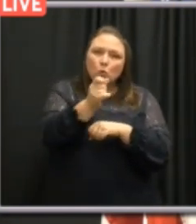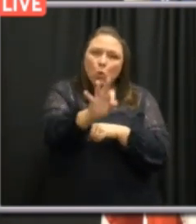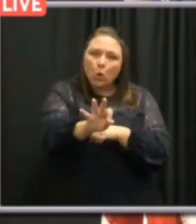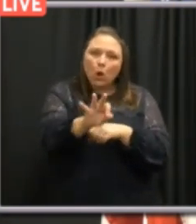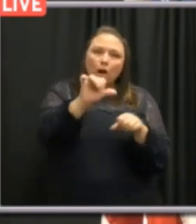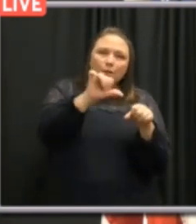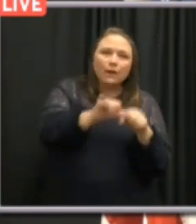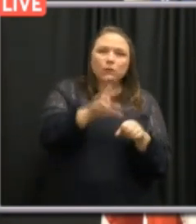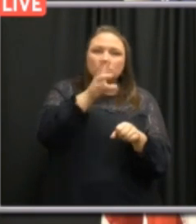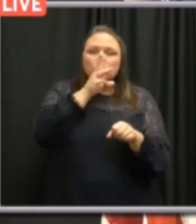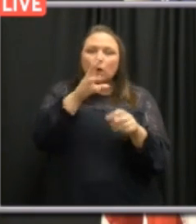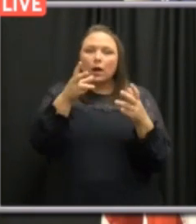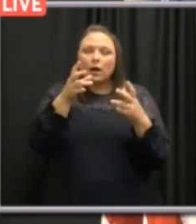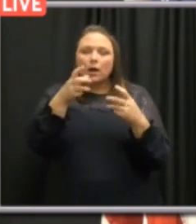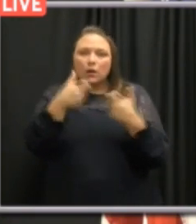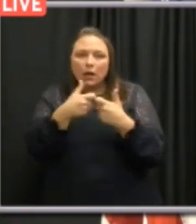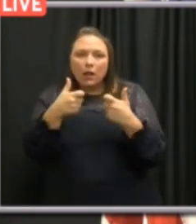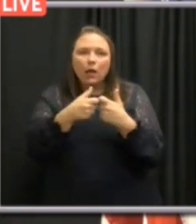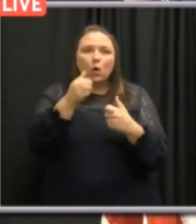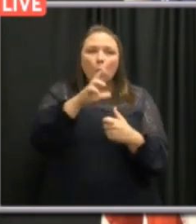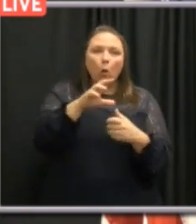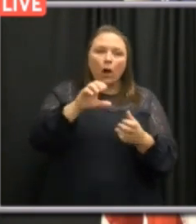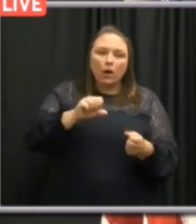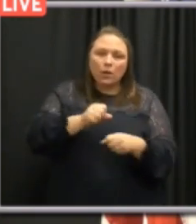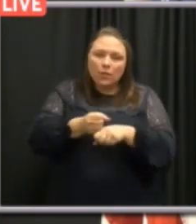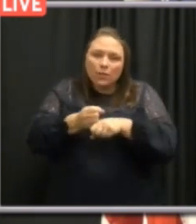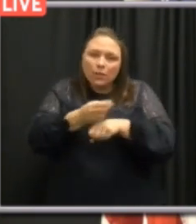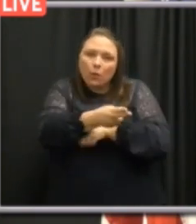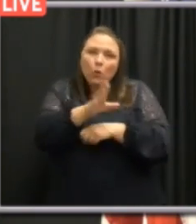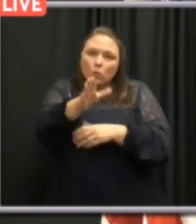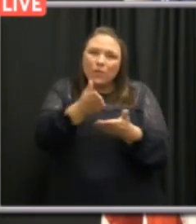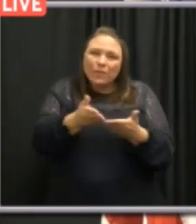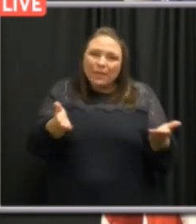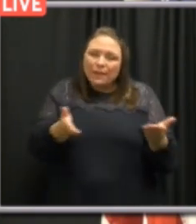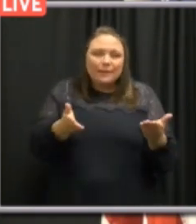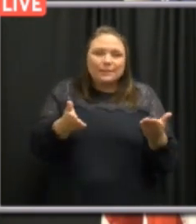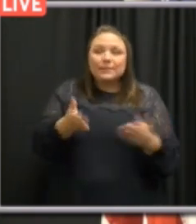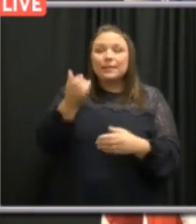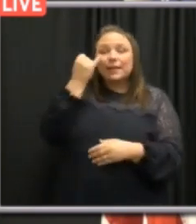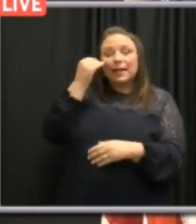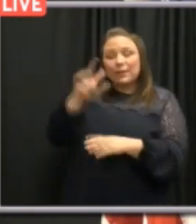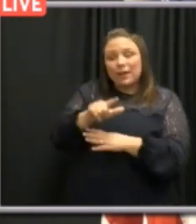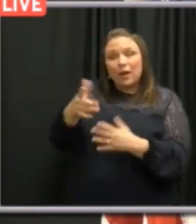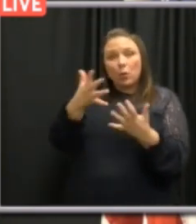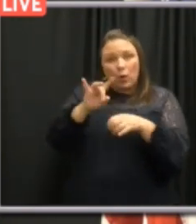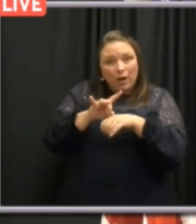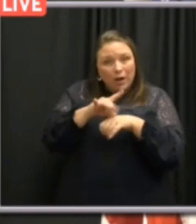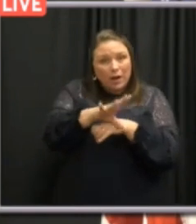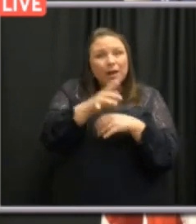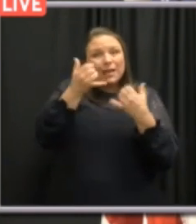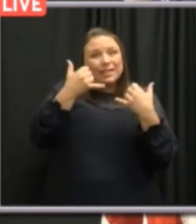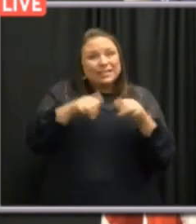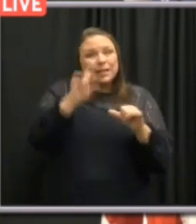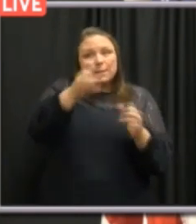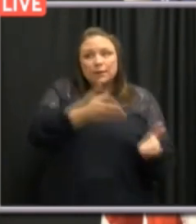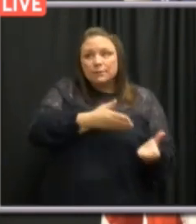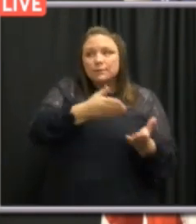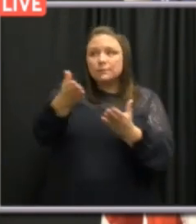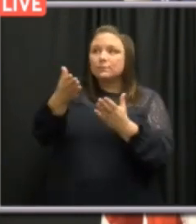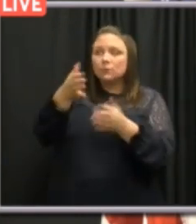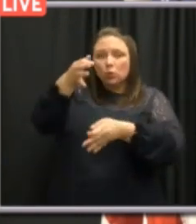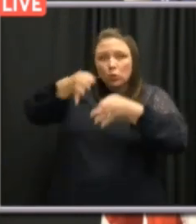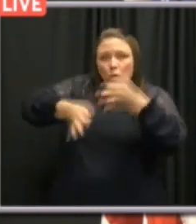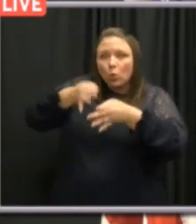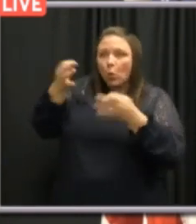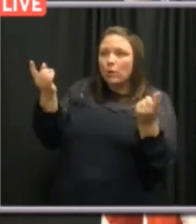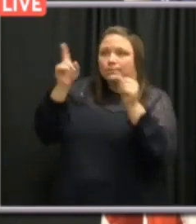or put your belongings out on the street. If your landlord wants to evict you, they must still take you to court.